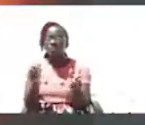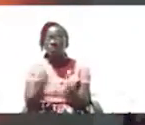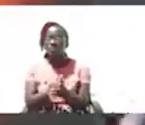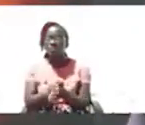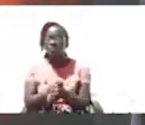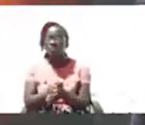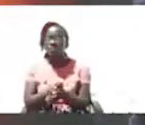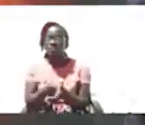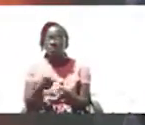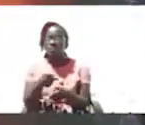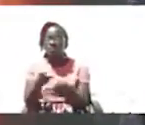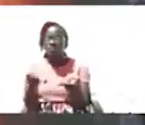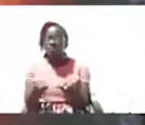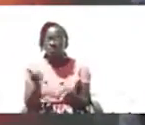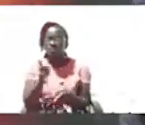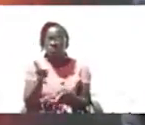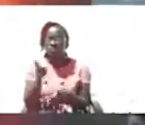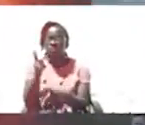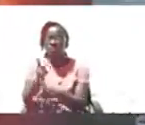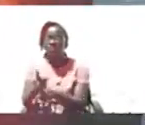cemetery.